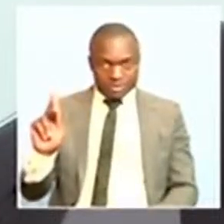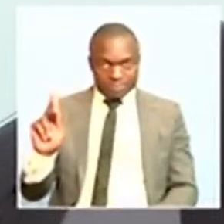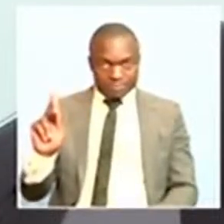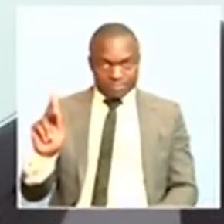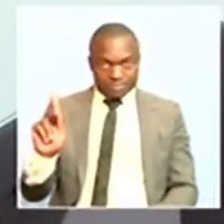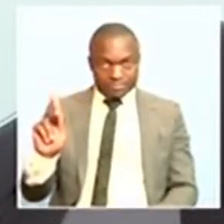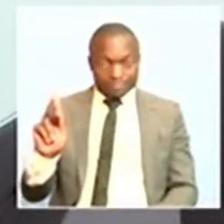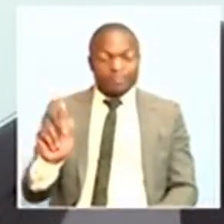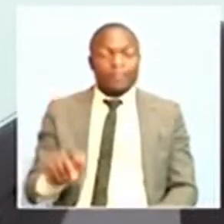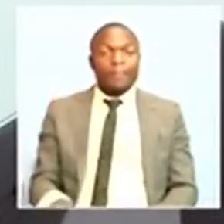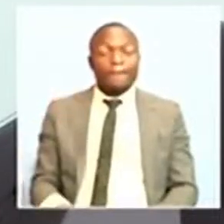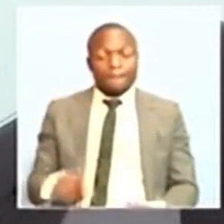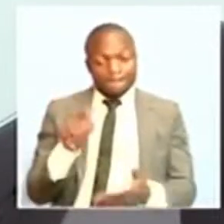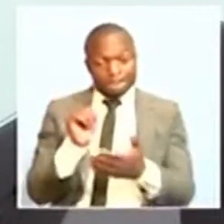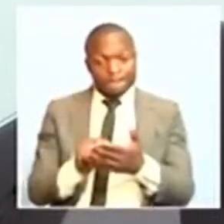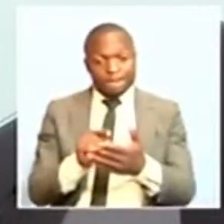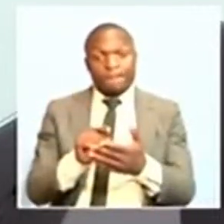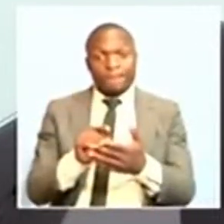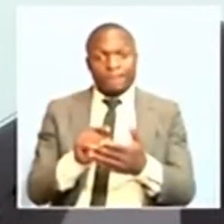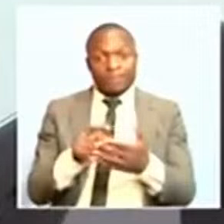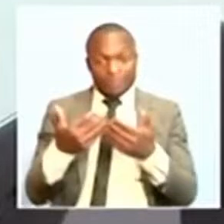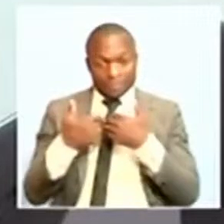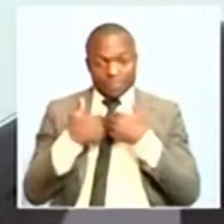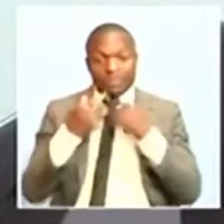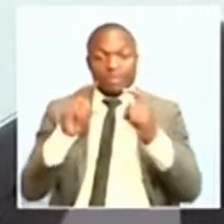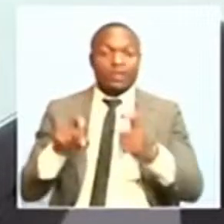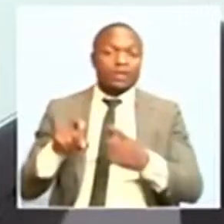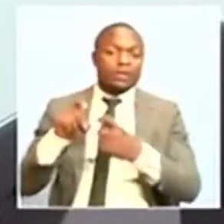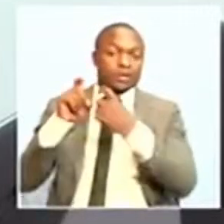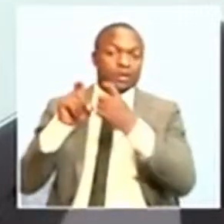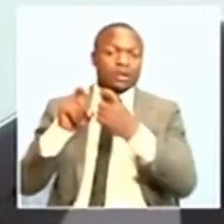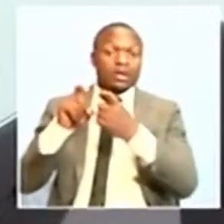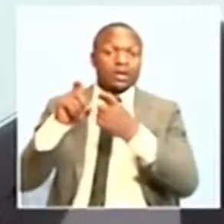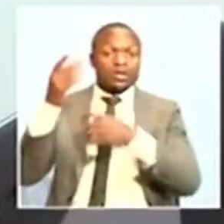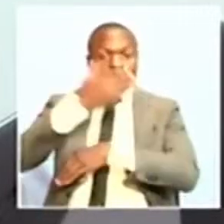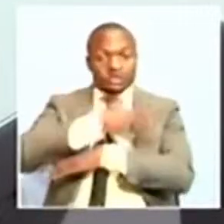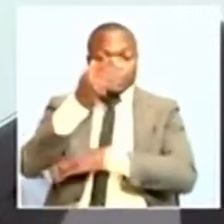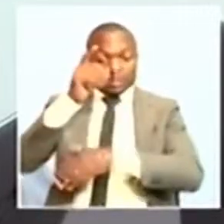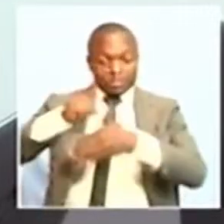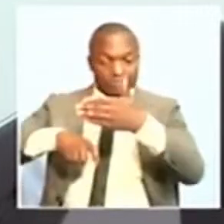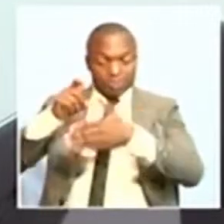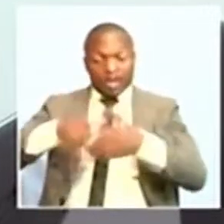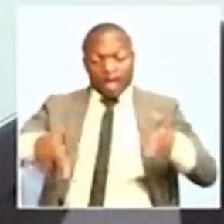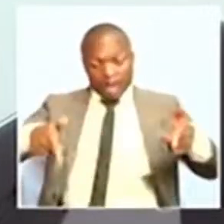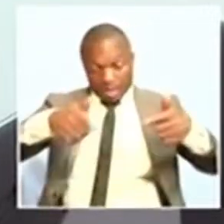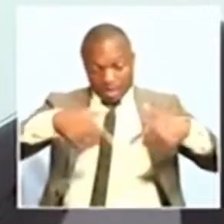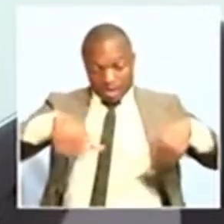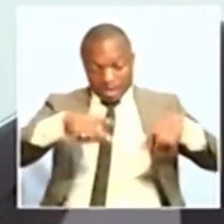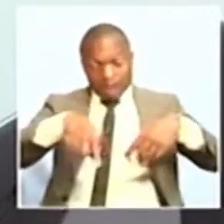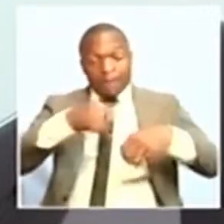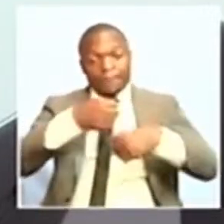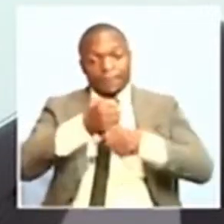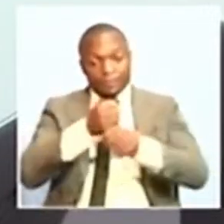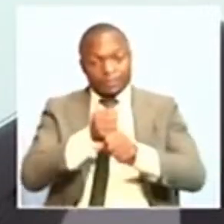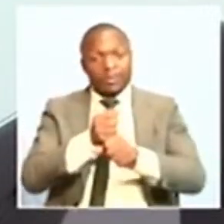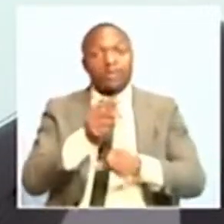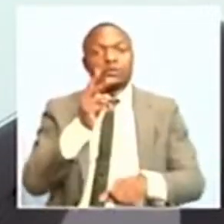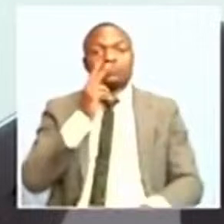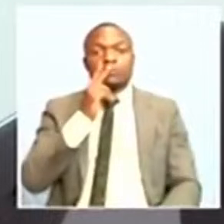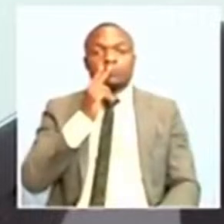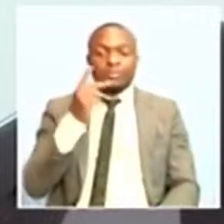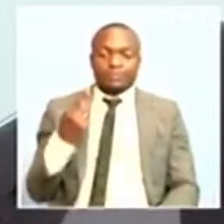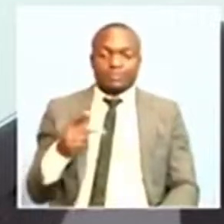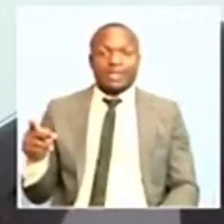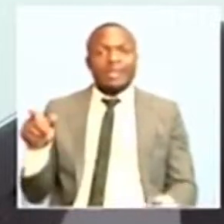also impact the duty rate that is imposed on locally manufactured tobacco and tobacco products, and it's a